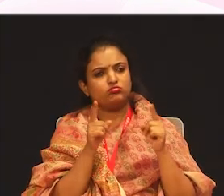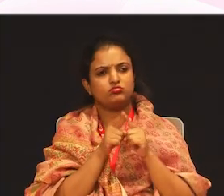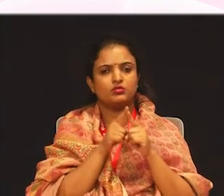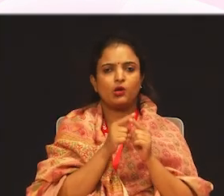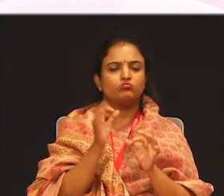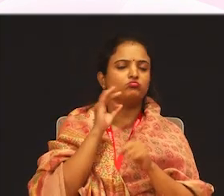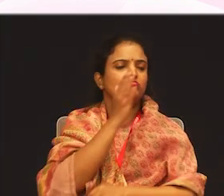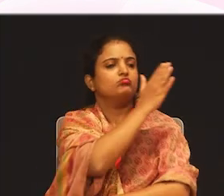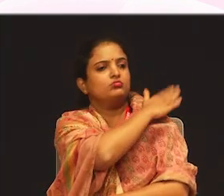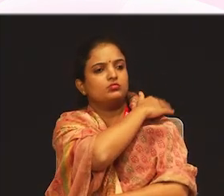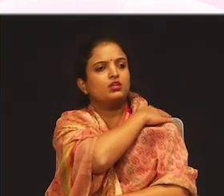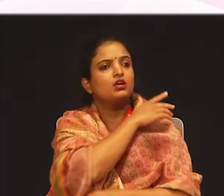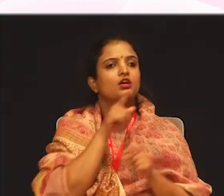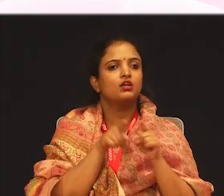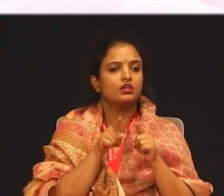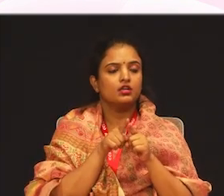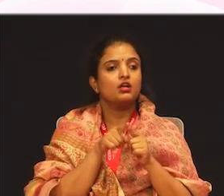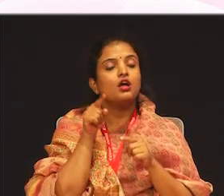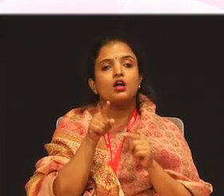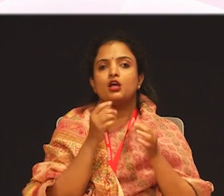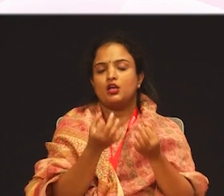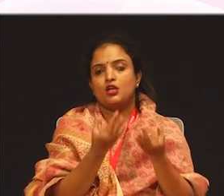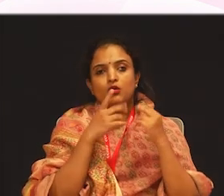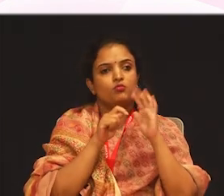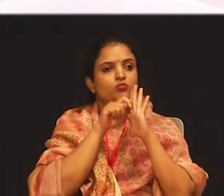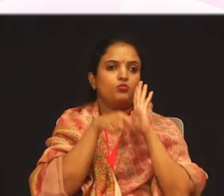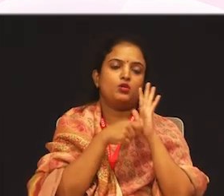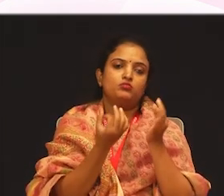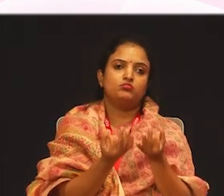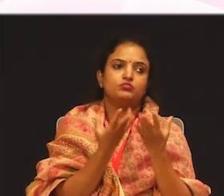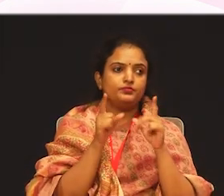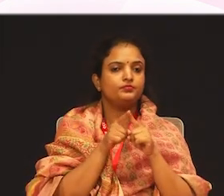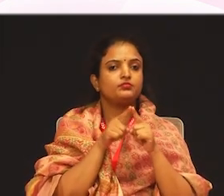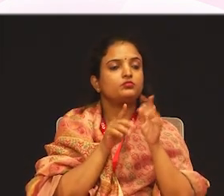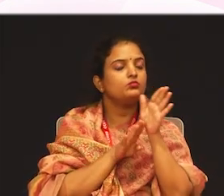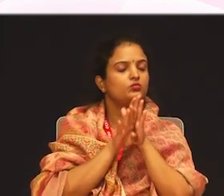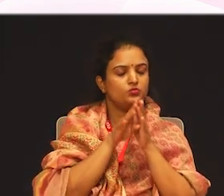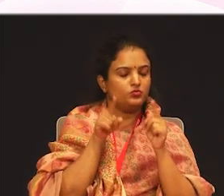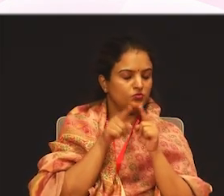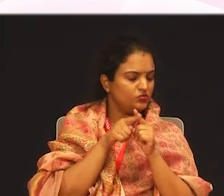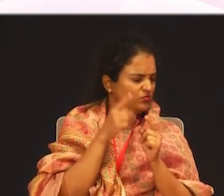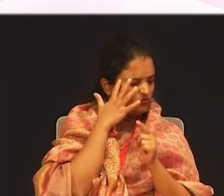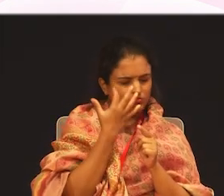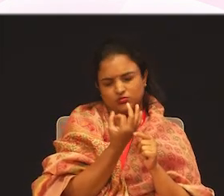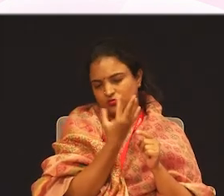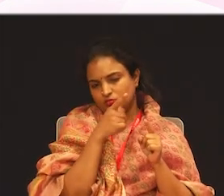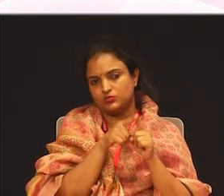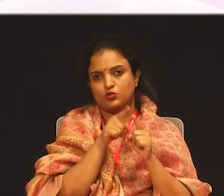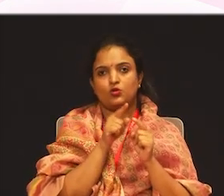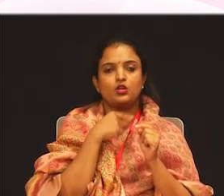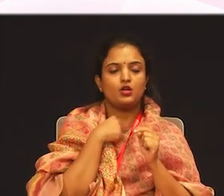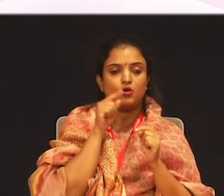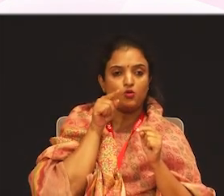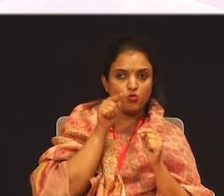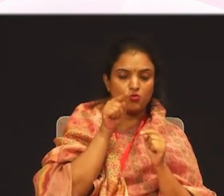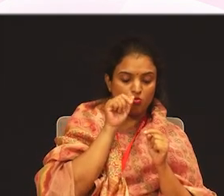praiseworthy. It surely is an excellent project and very enriching, enlightening work from you and your